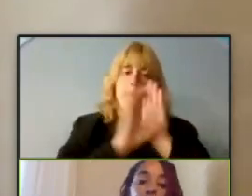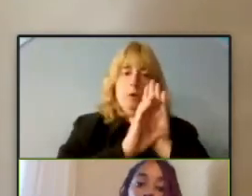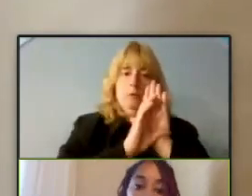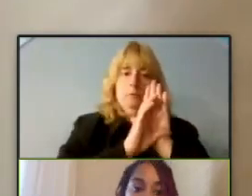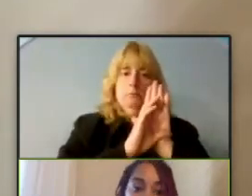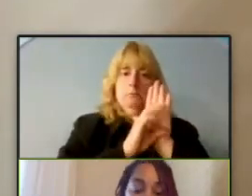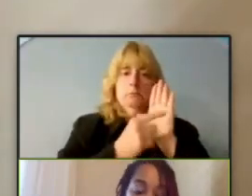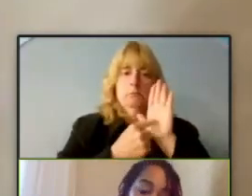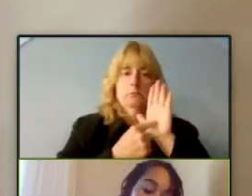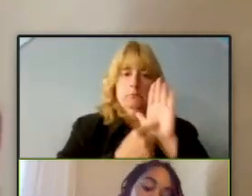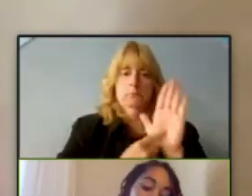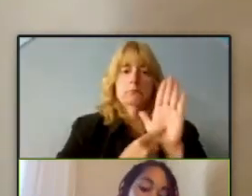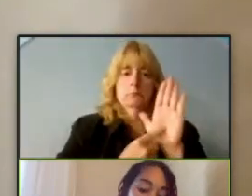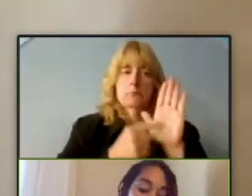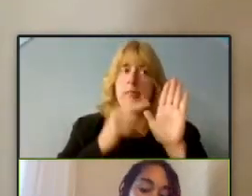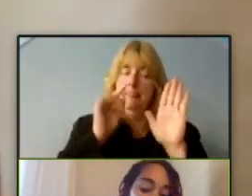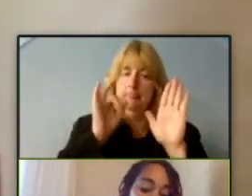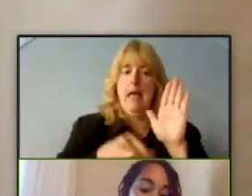This poem is for Black boys.